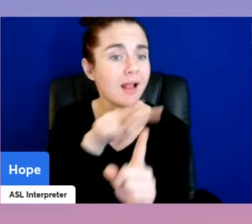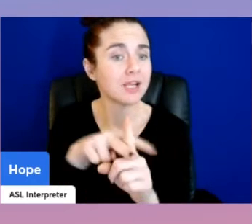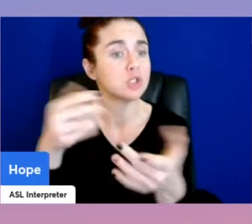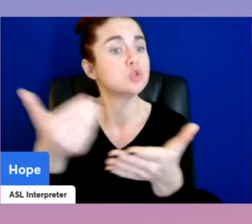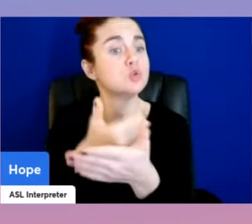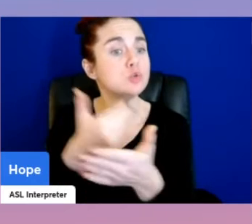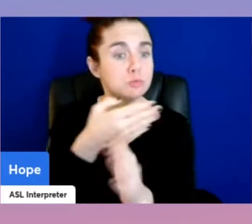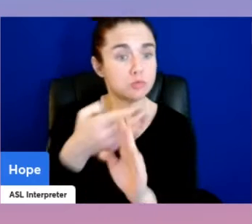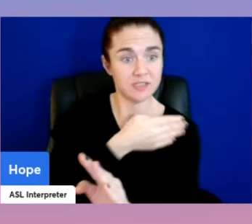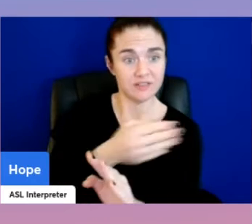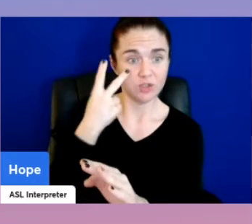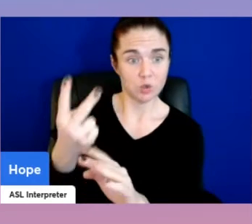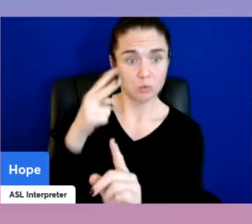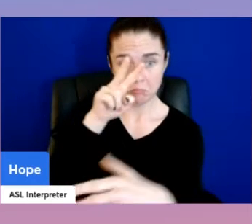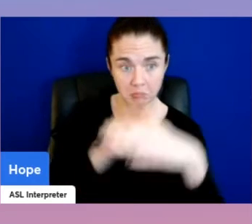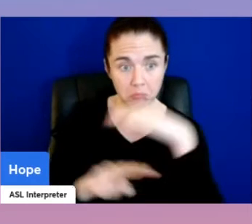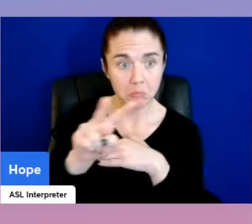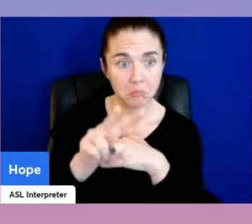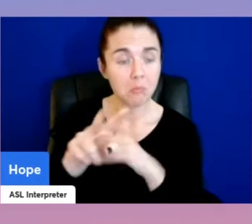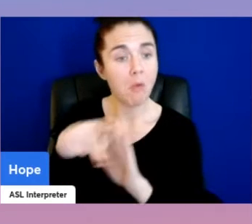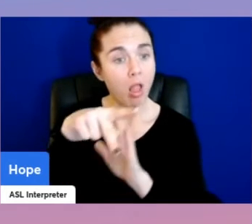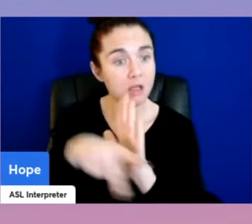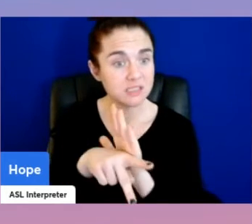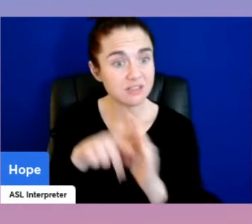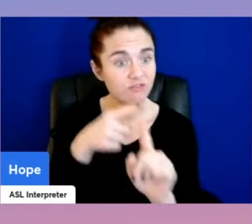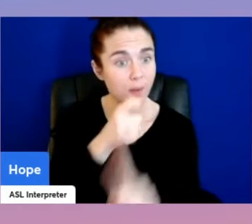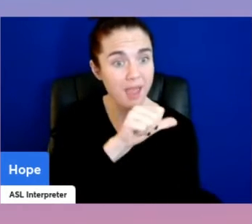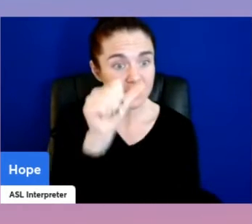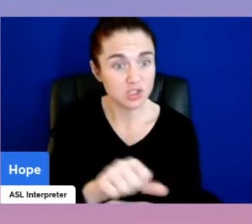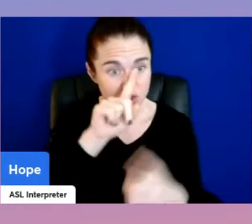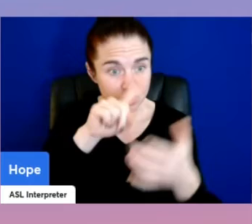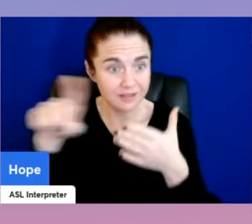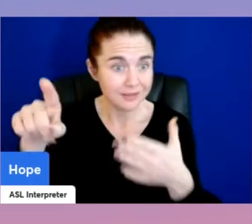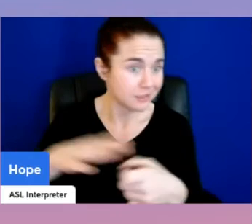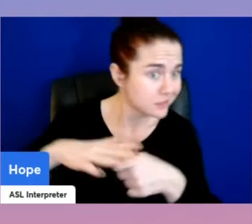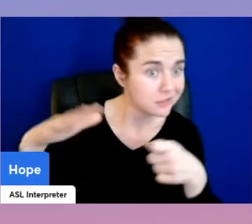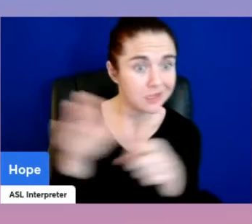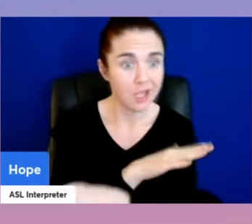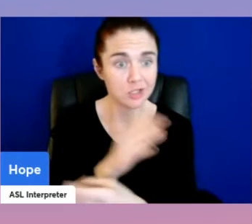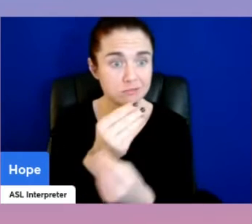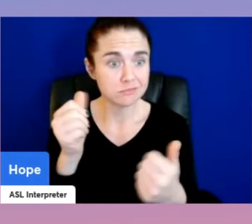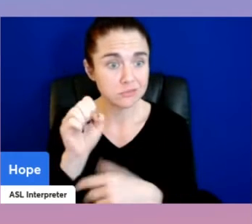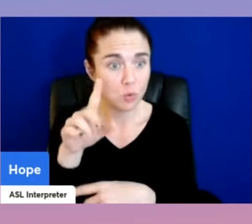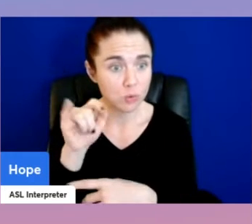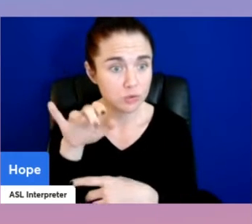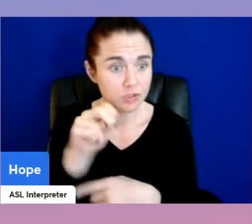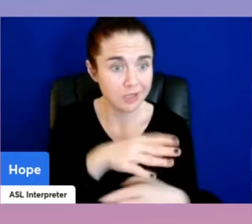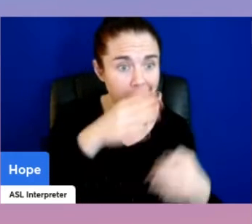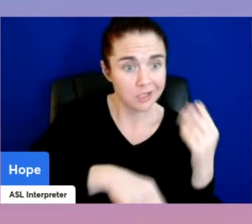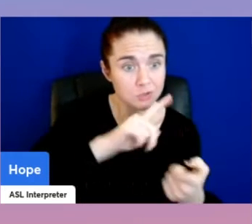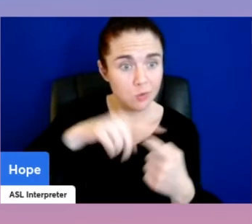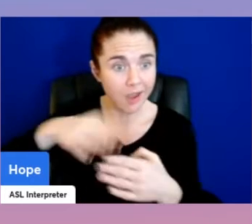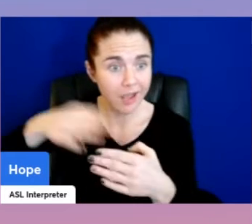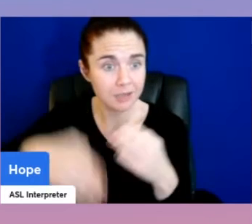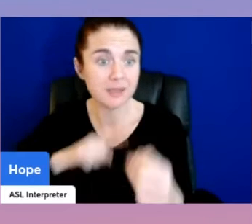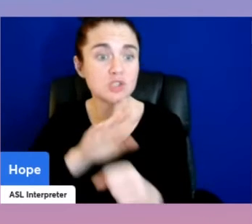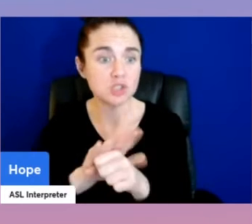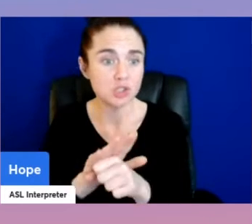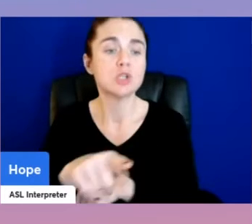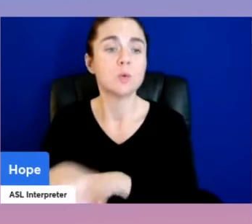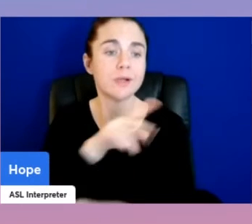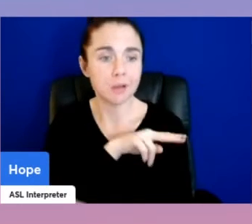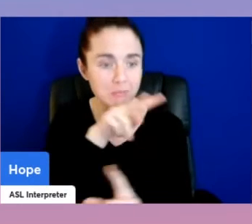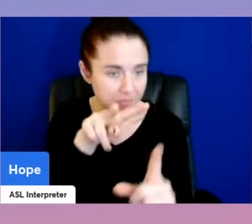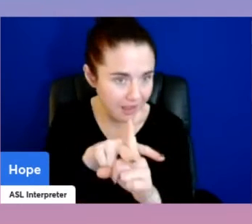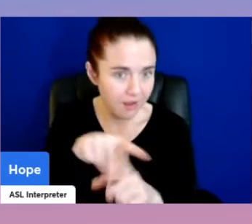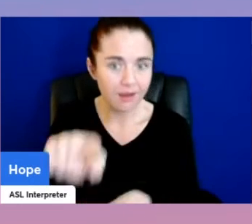preview Azure policy to actually check our entire solution end to end to make sure that we've applied zone resiliency across